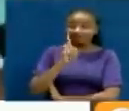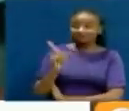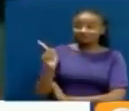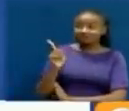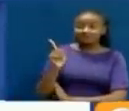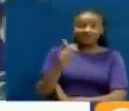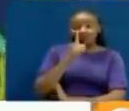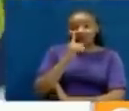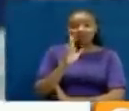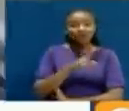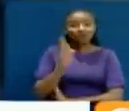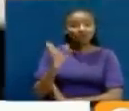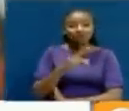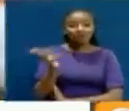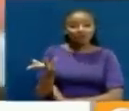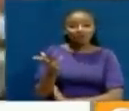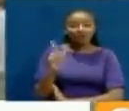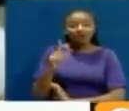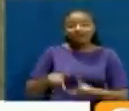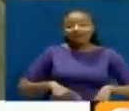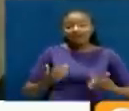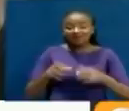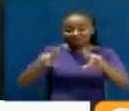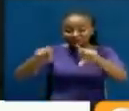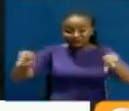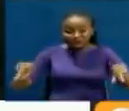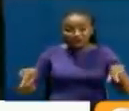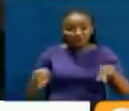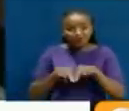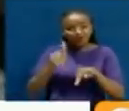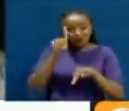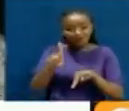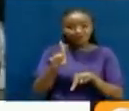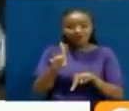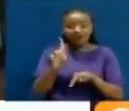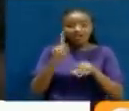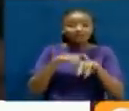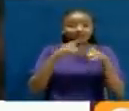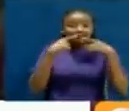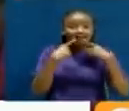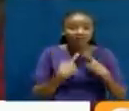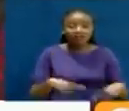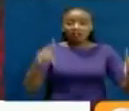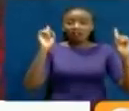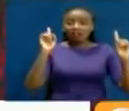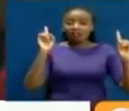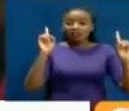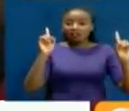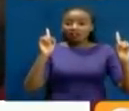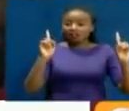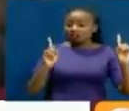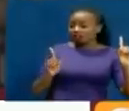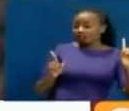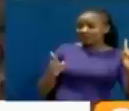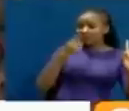of six who live in a bedsitter in the Kibra slums, until the announcement was made, thrusting their